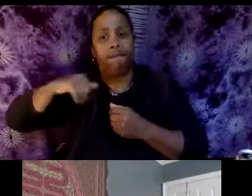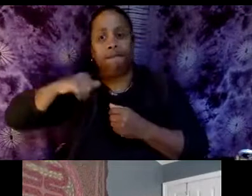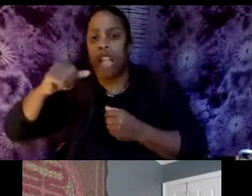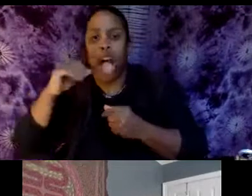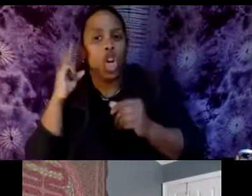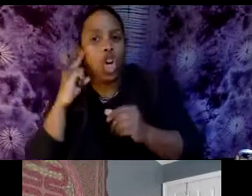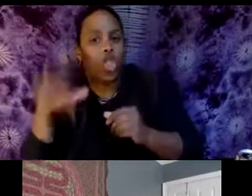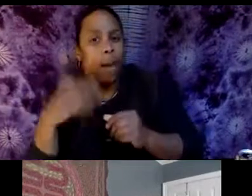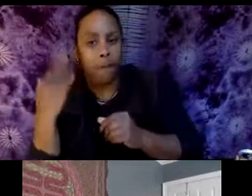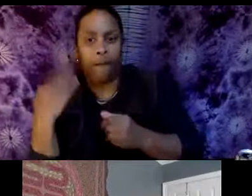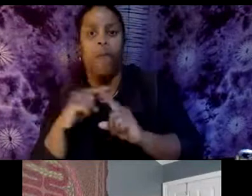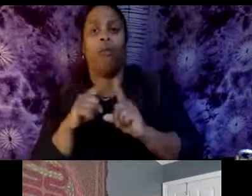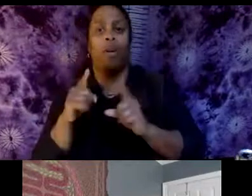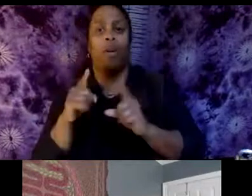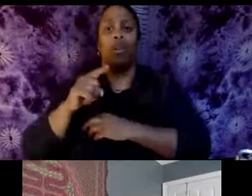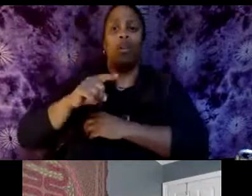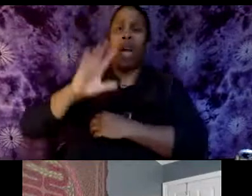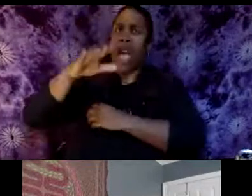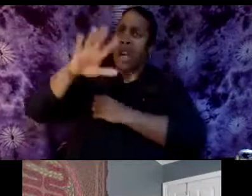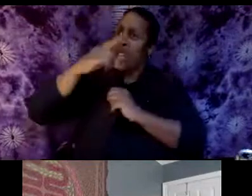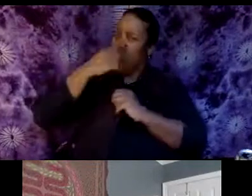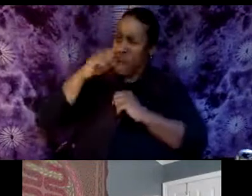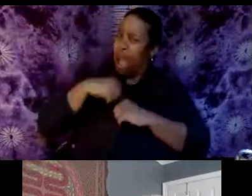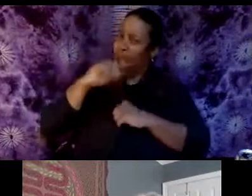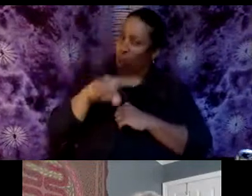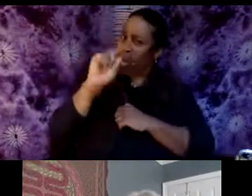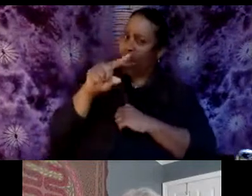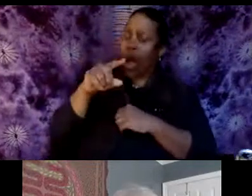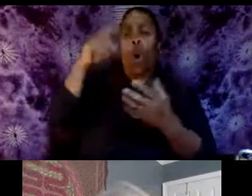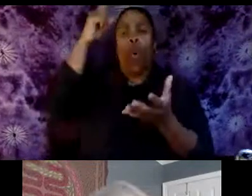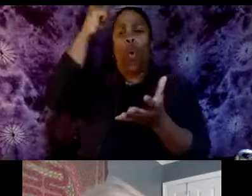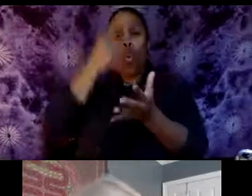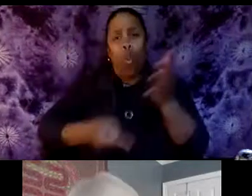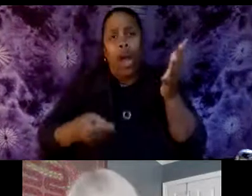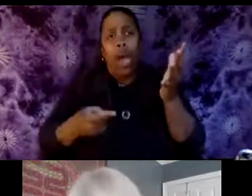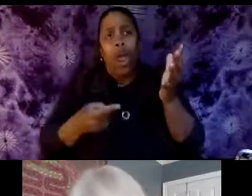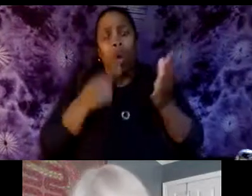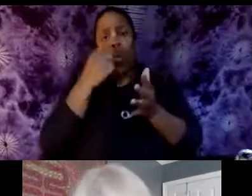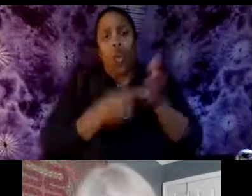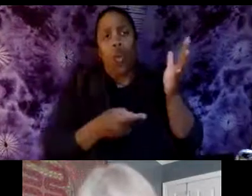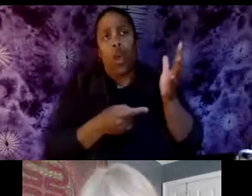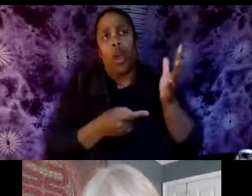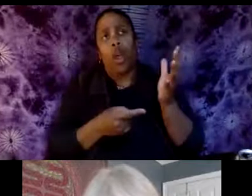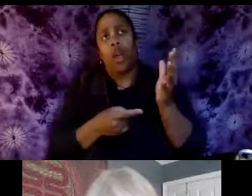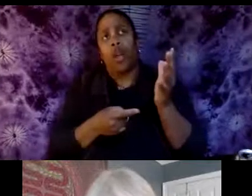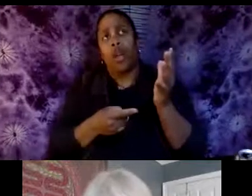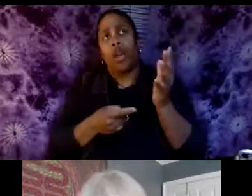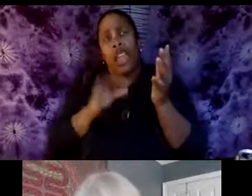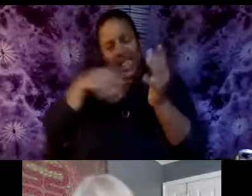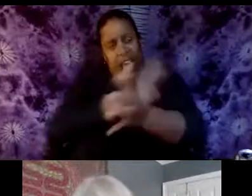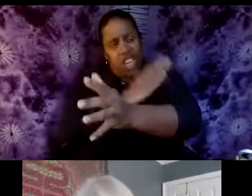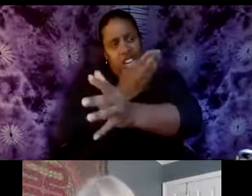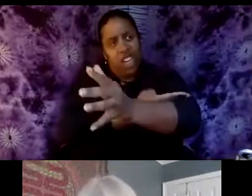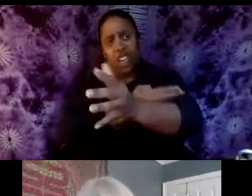can I ask a question about that? Yeah. What am I turning that energy to? Like,